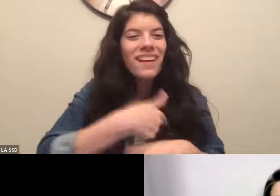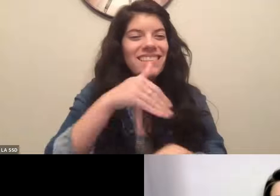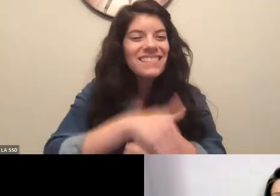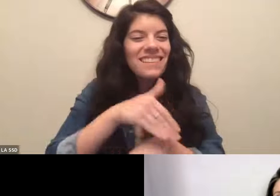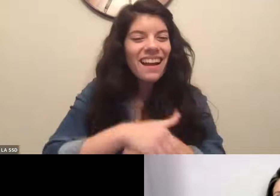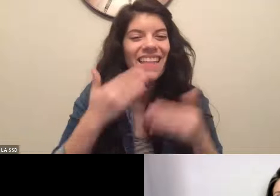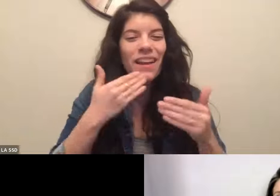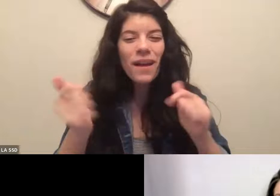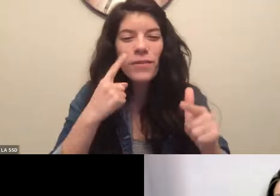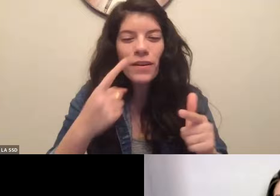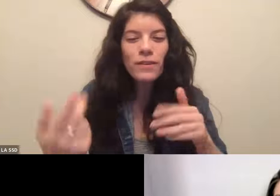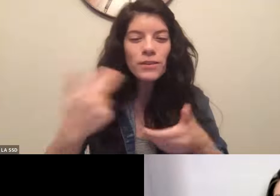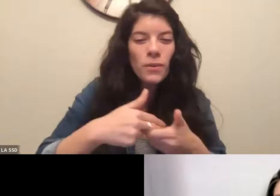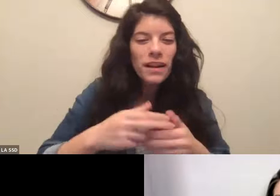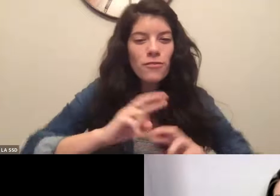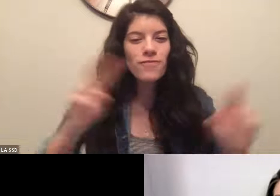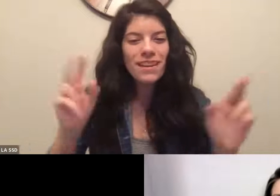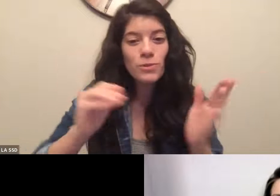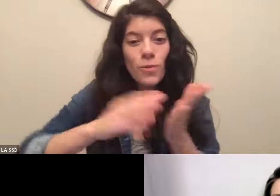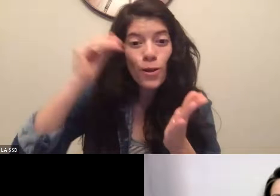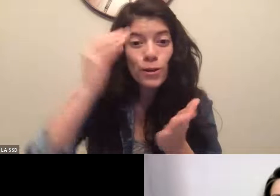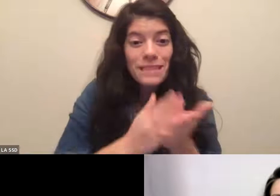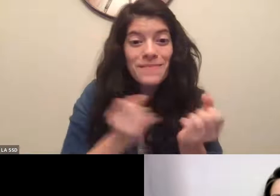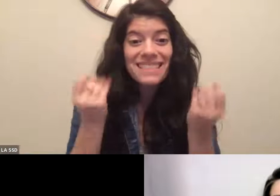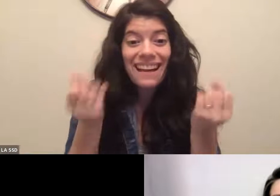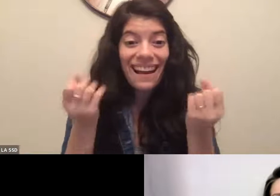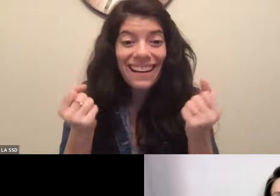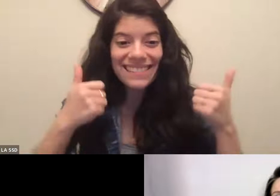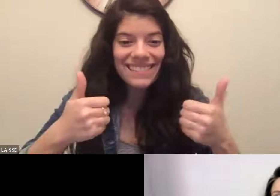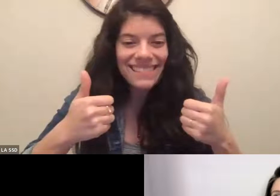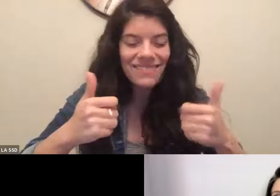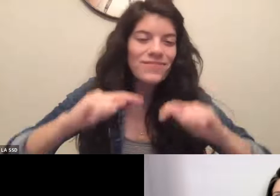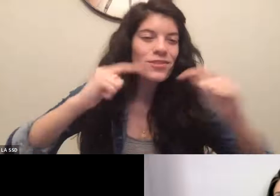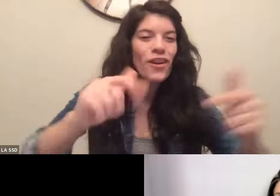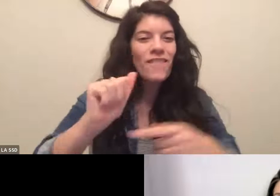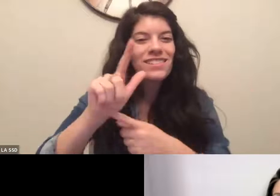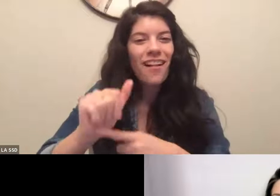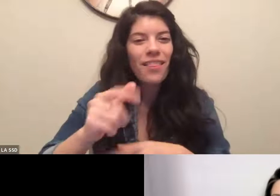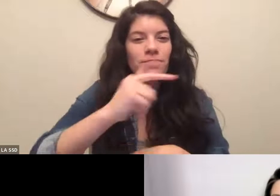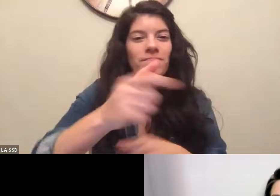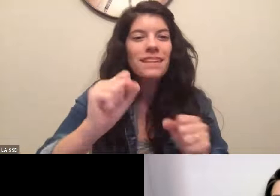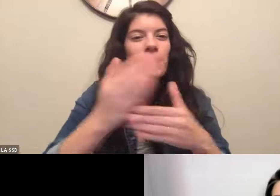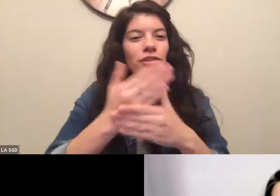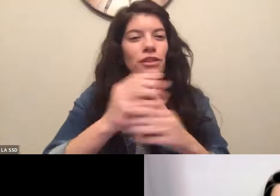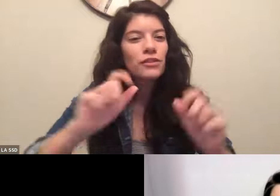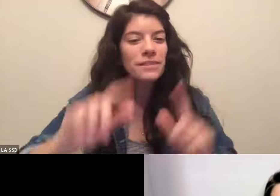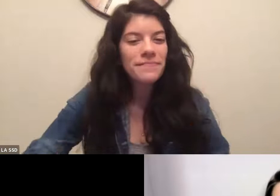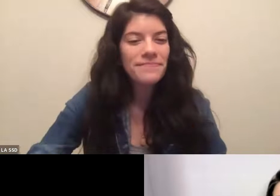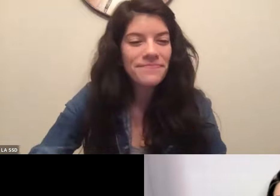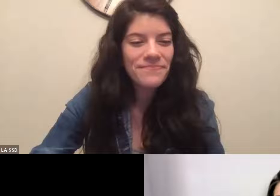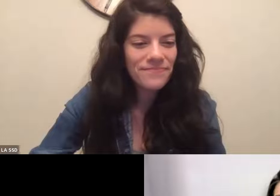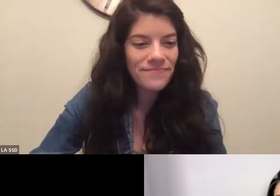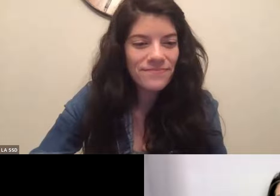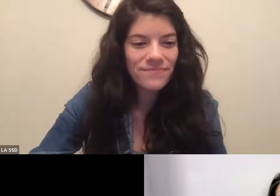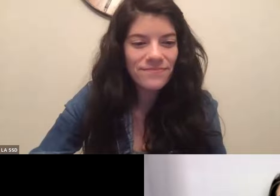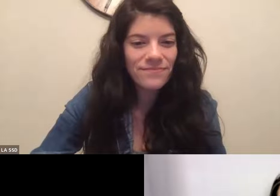Great. Okay. Well, thank you, Alla, for joining us tonight. And thank you, everyone, for coming and being ready to learn some sign language. Okay,